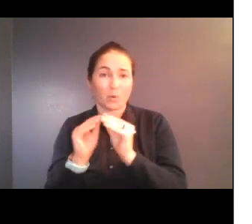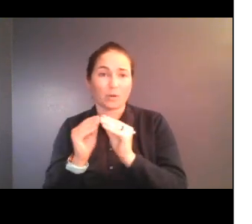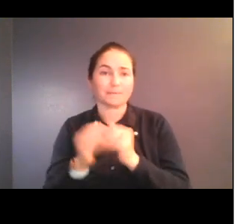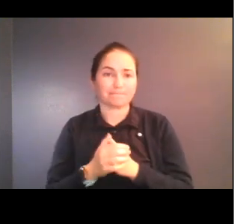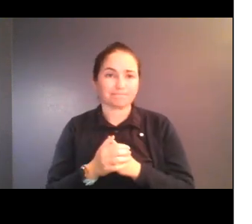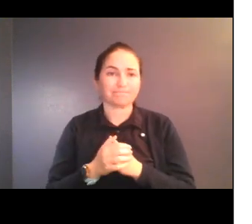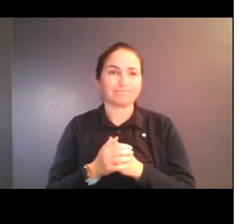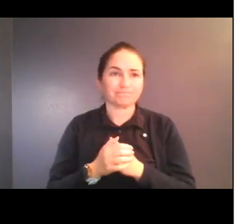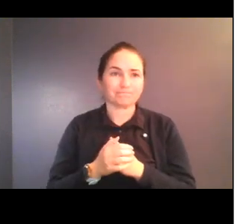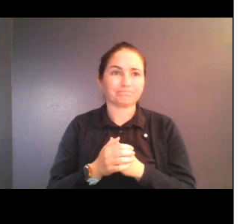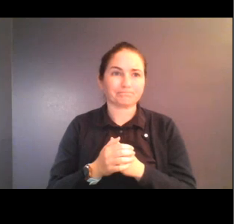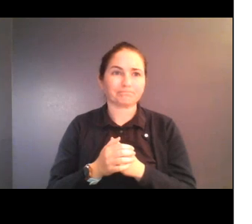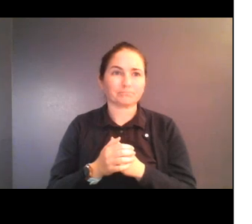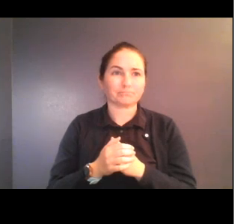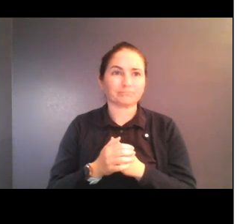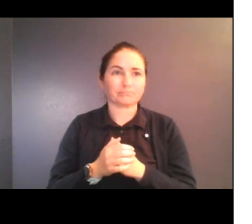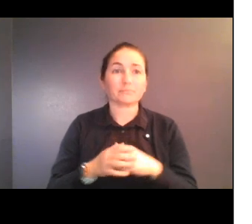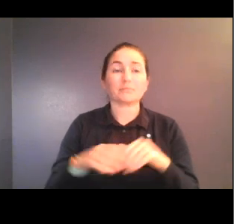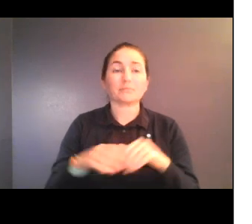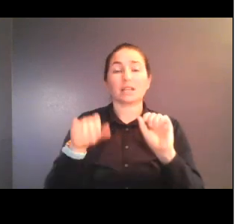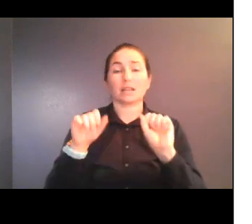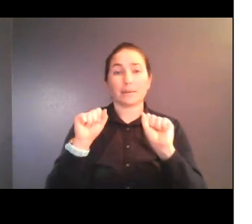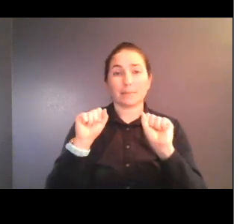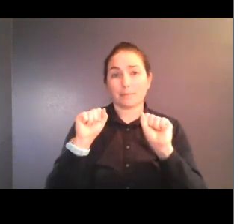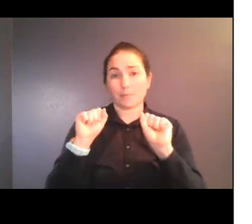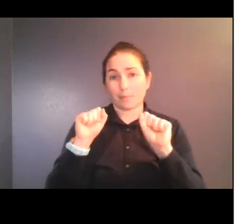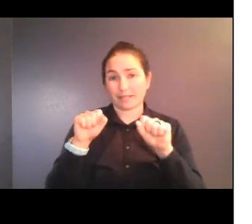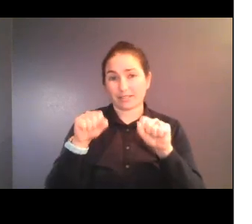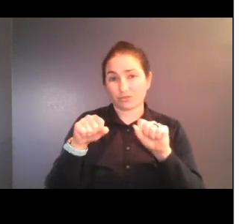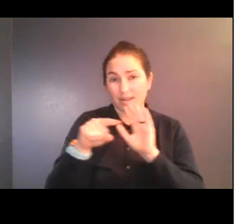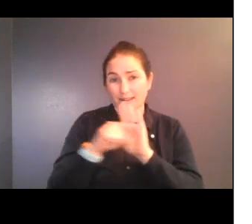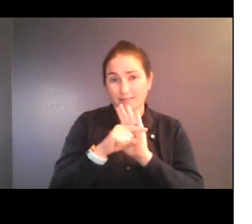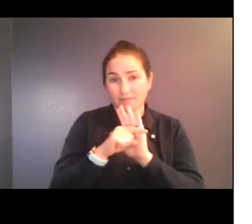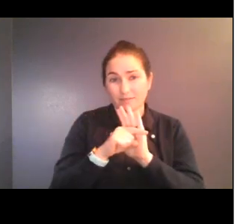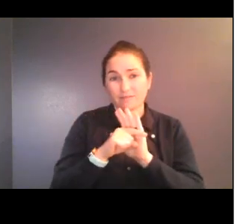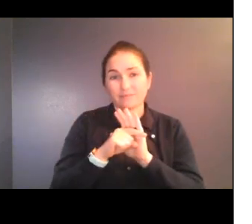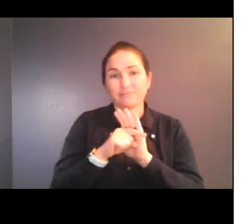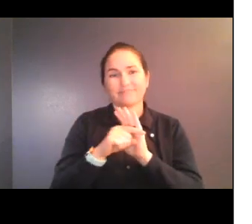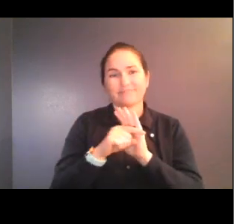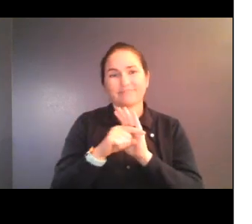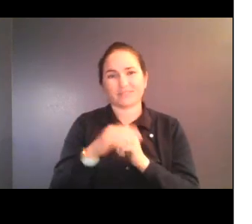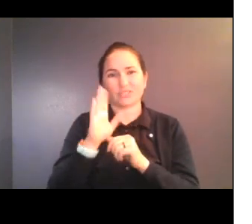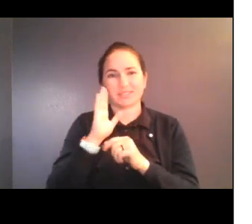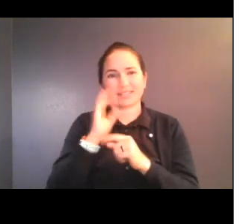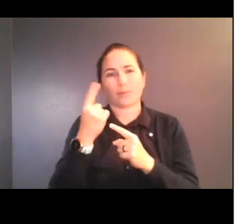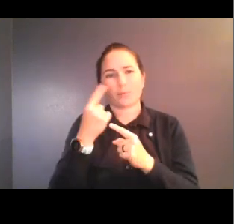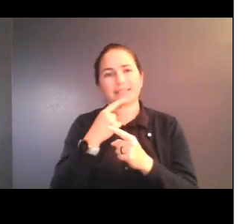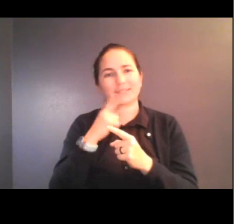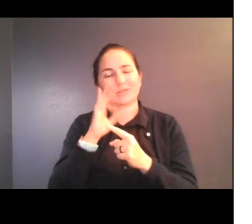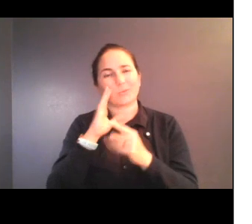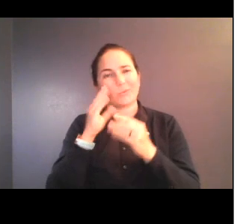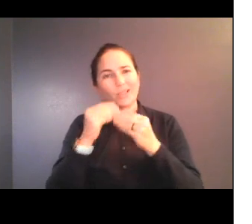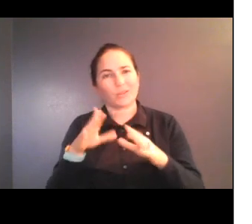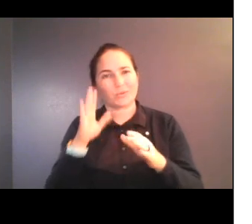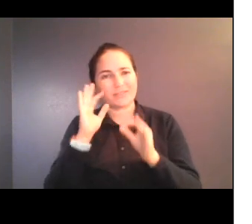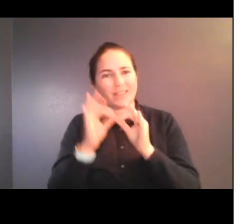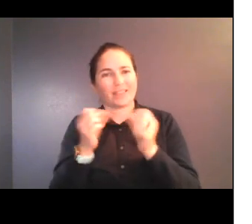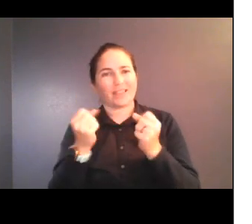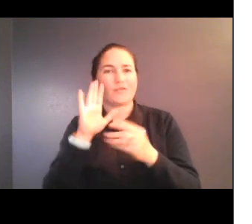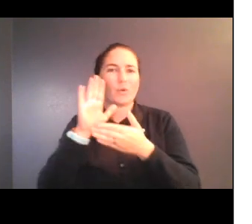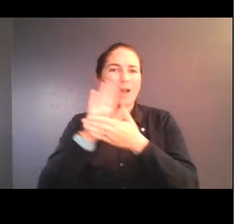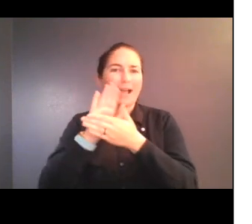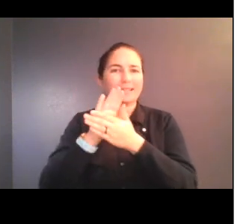And then a potential pitfall is that you will lose faith, someone says, in a lot of your academic superheroes after